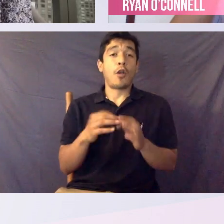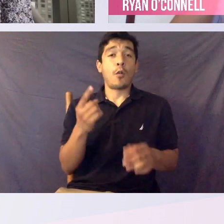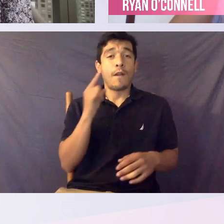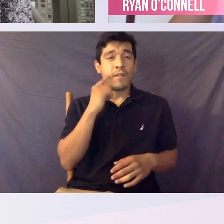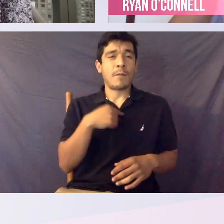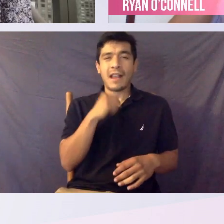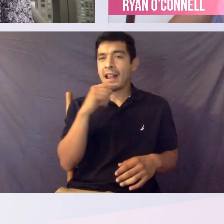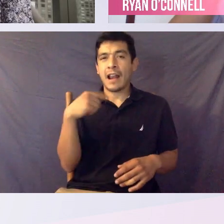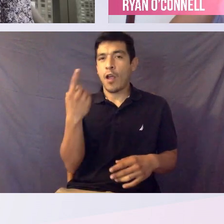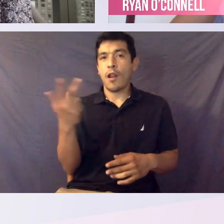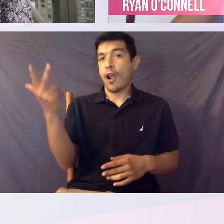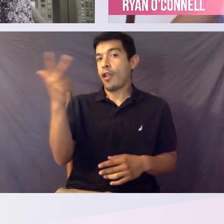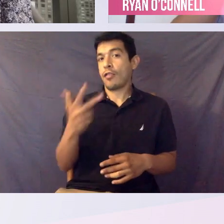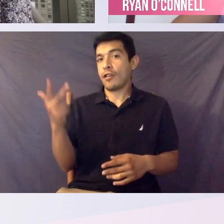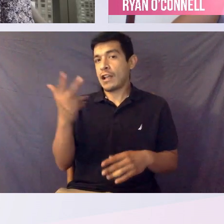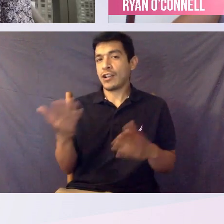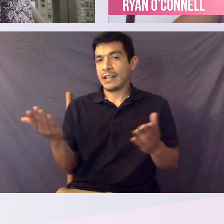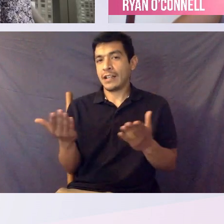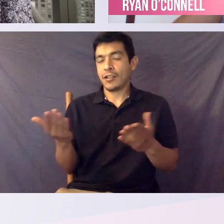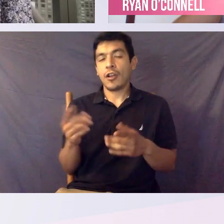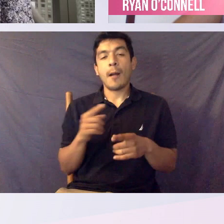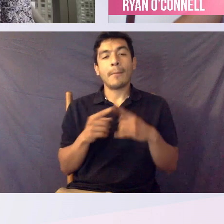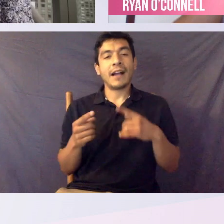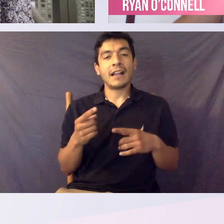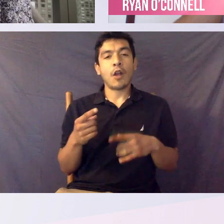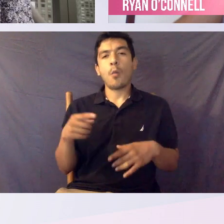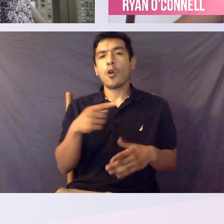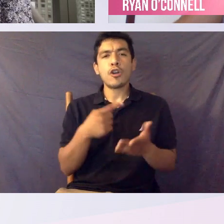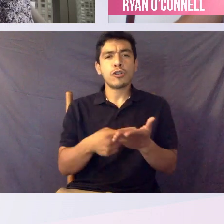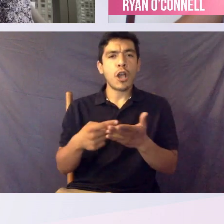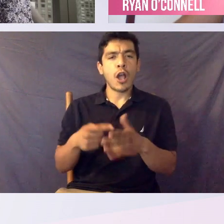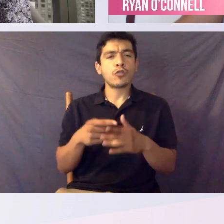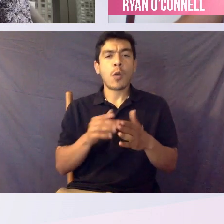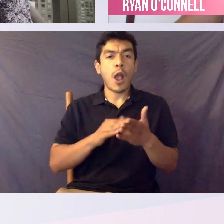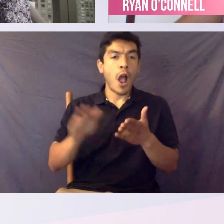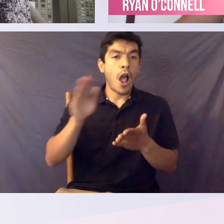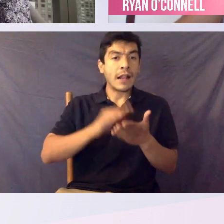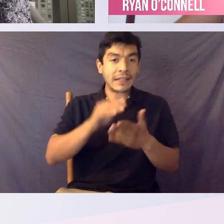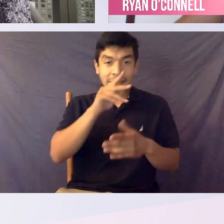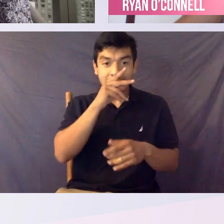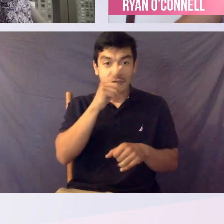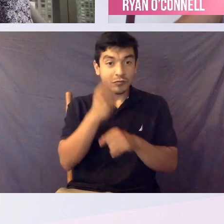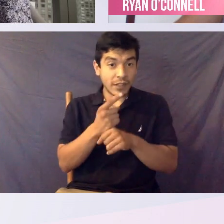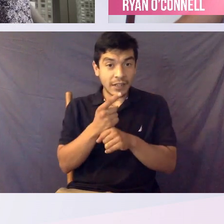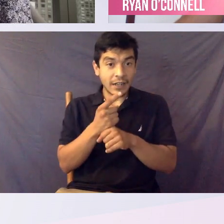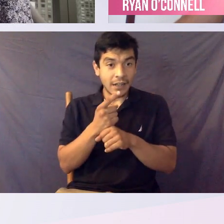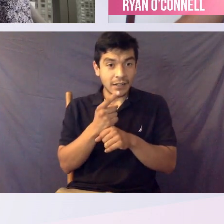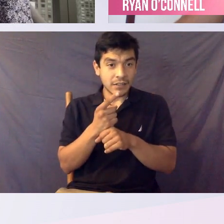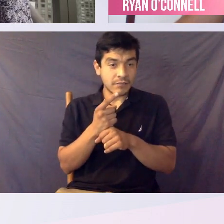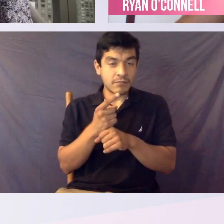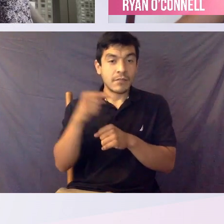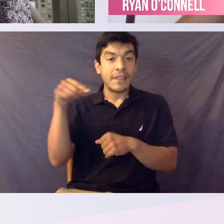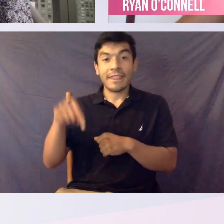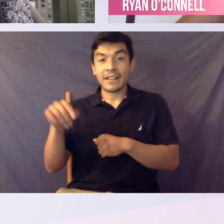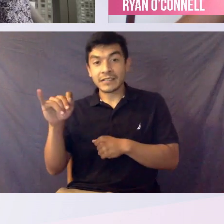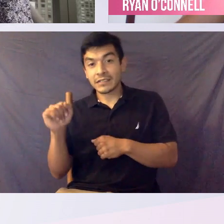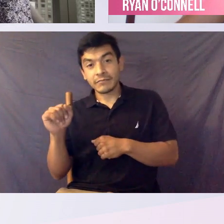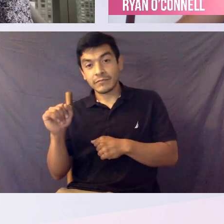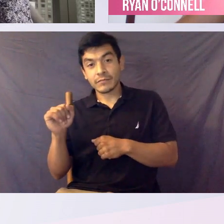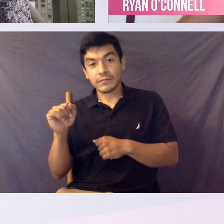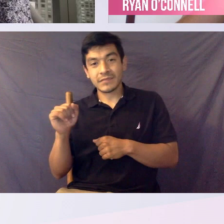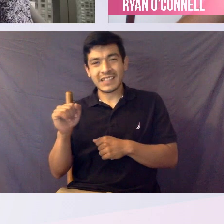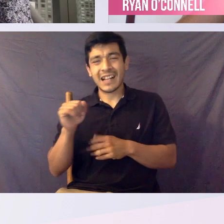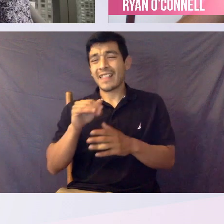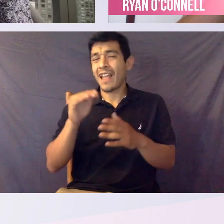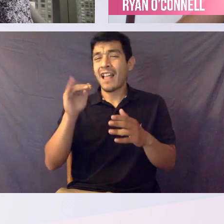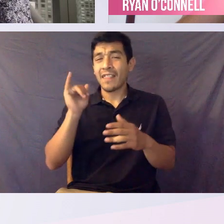you, Ruben, but I was like, we're talking to college kids, right? Like, this is like, the hope is